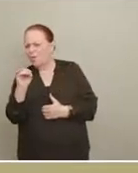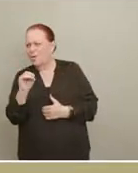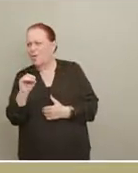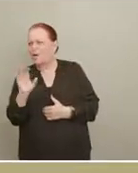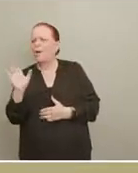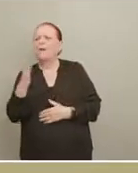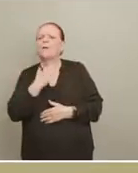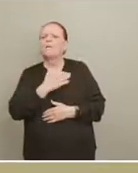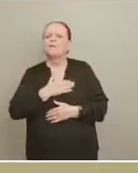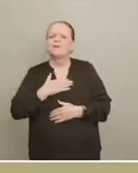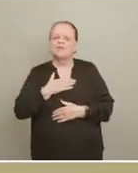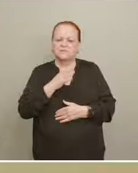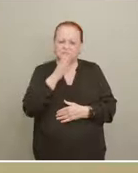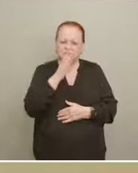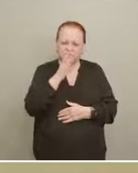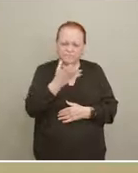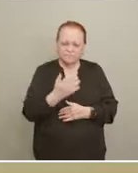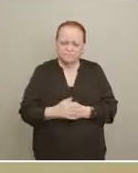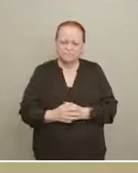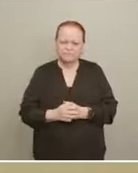Yes, go ahead and speak, Nick, please. Thank you.